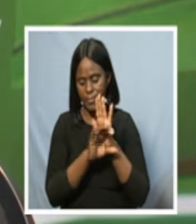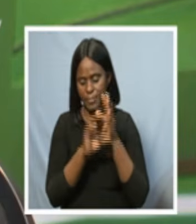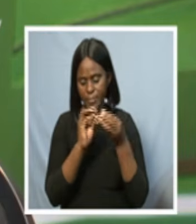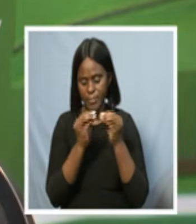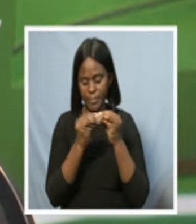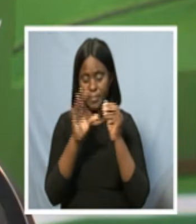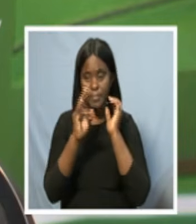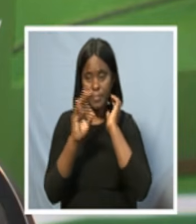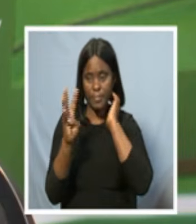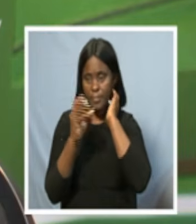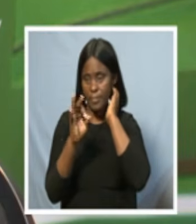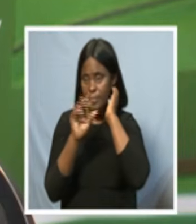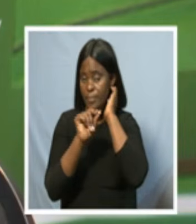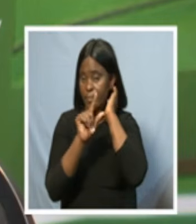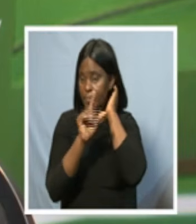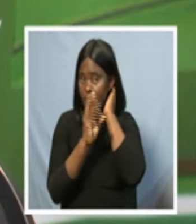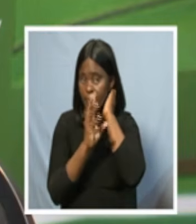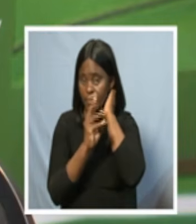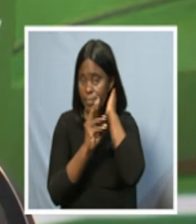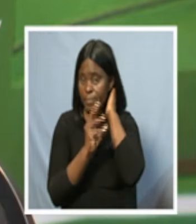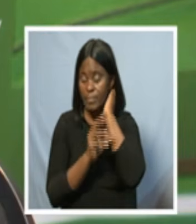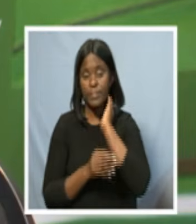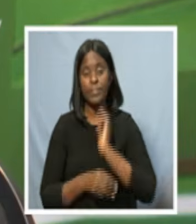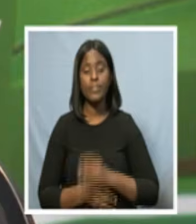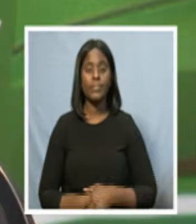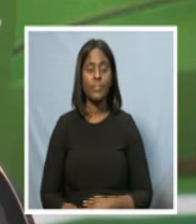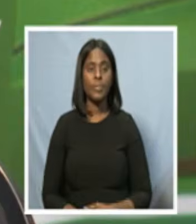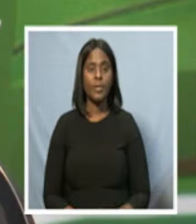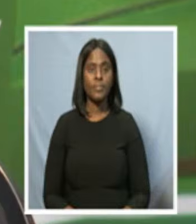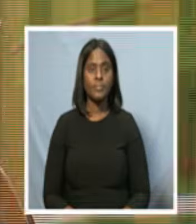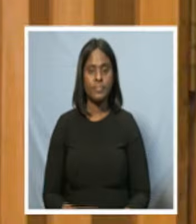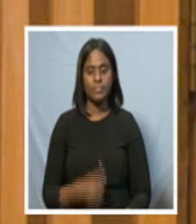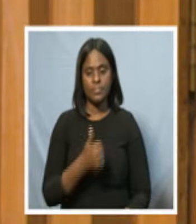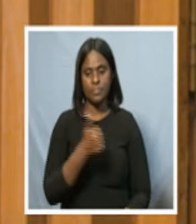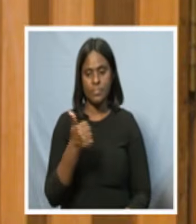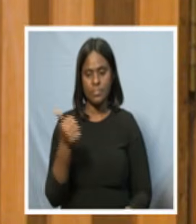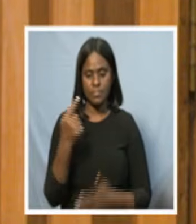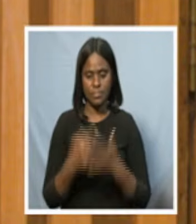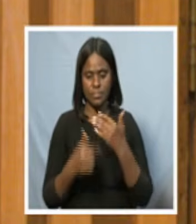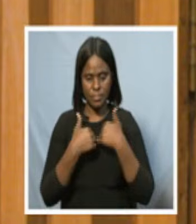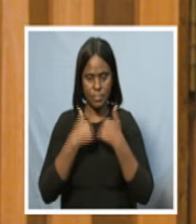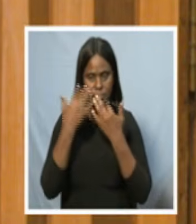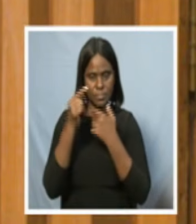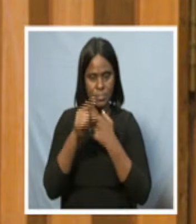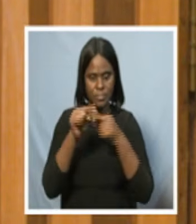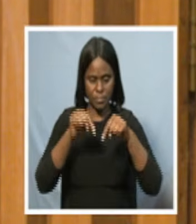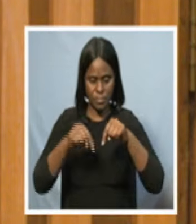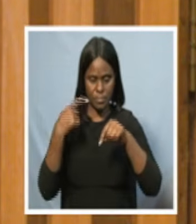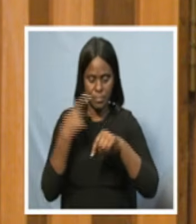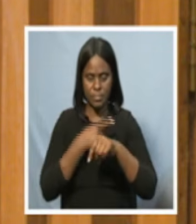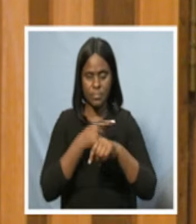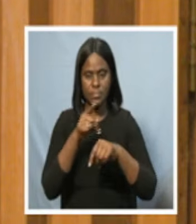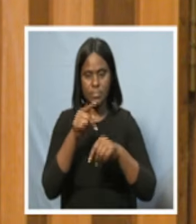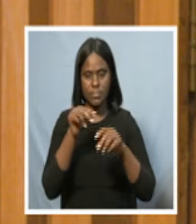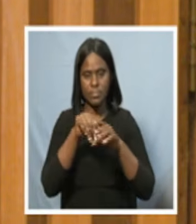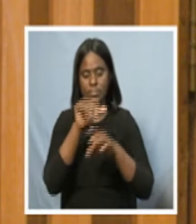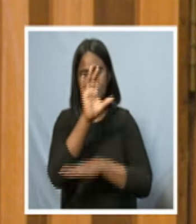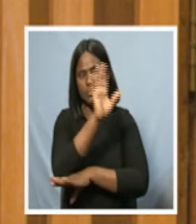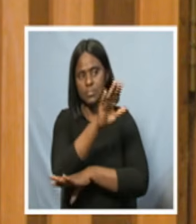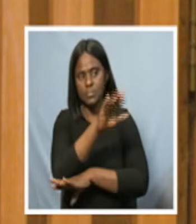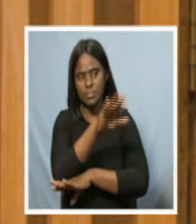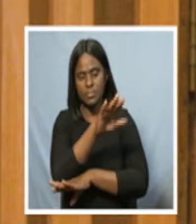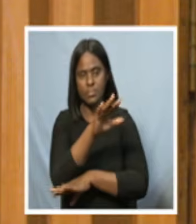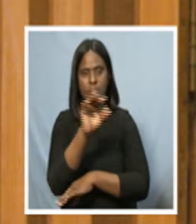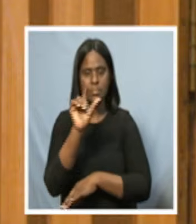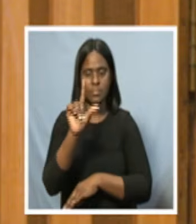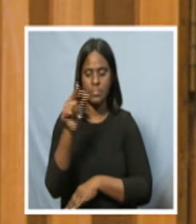number 74 of 2026. Other bills that are expected to be considered on the floor of the House in the afternoon: the